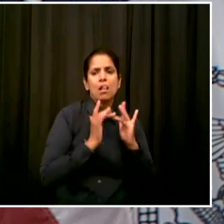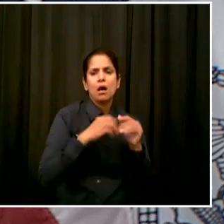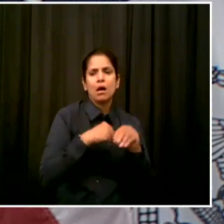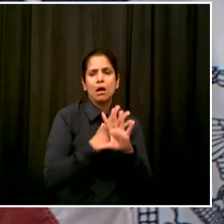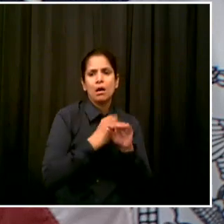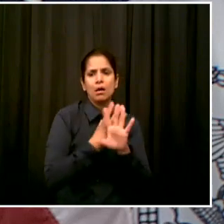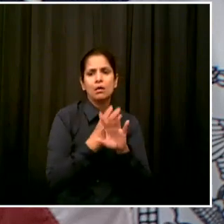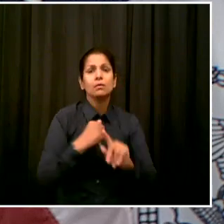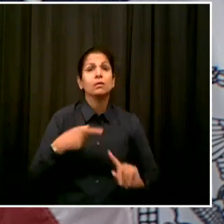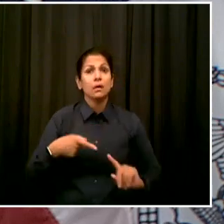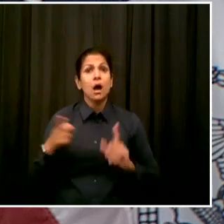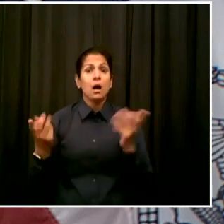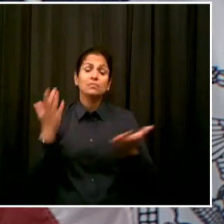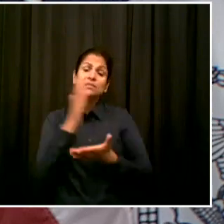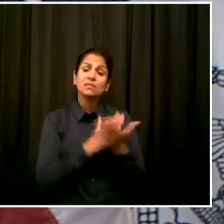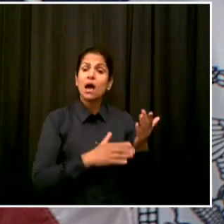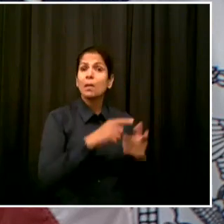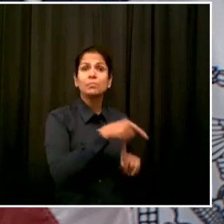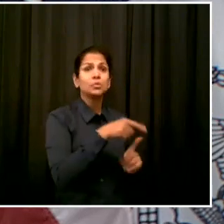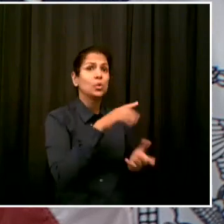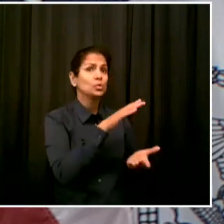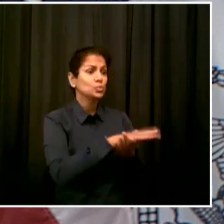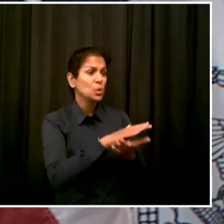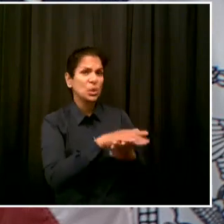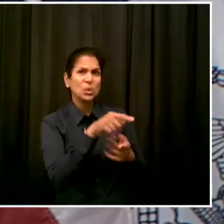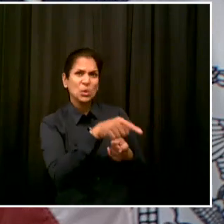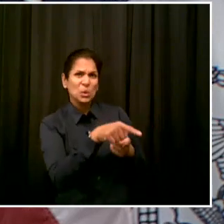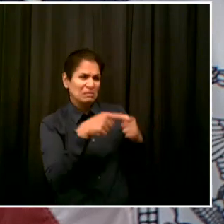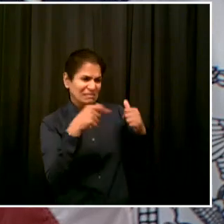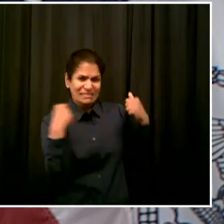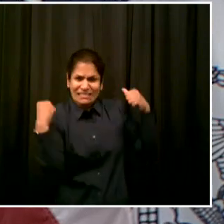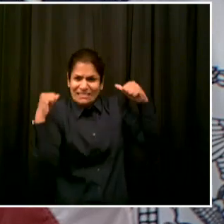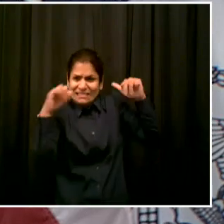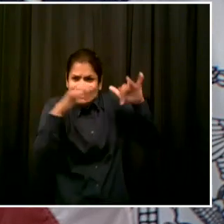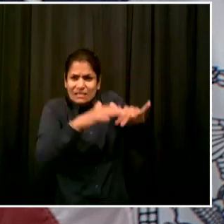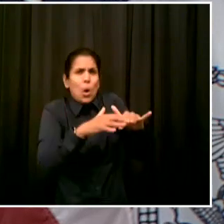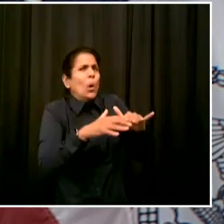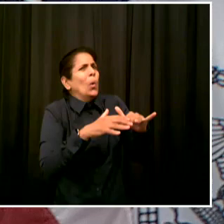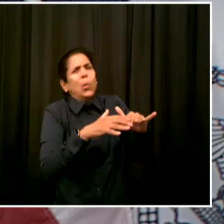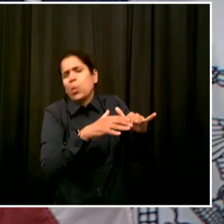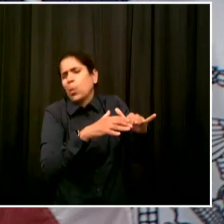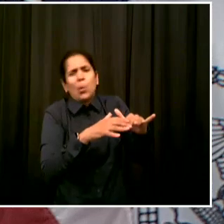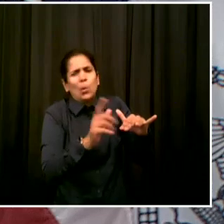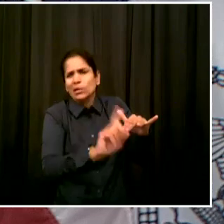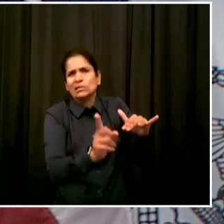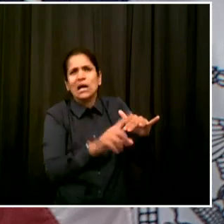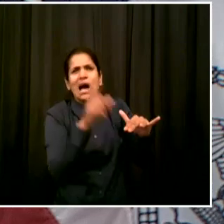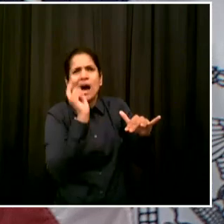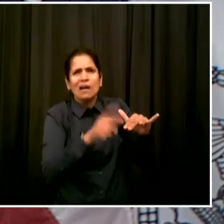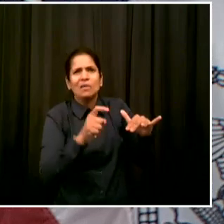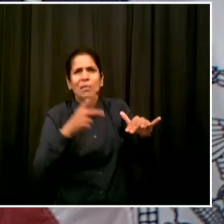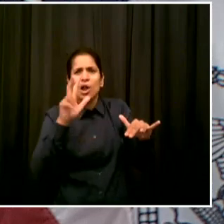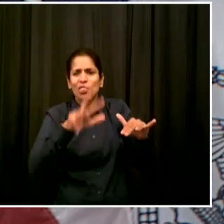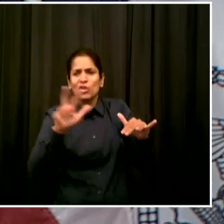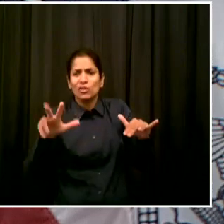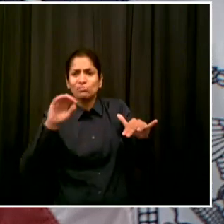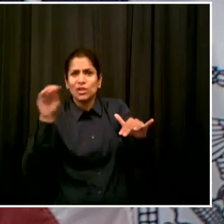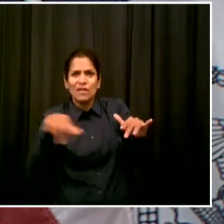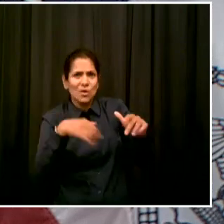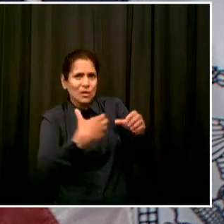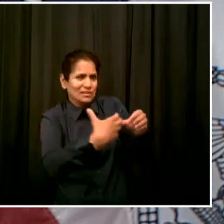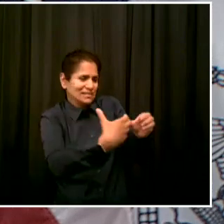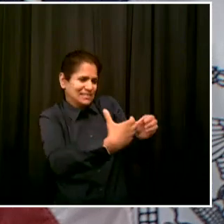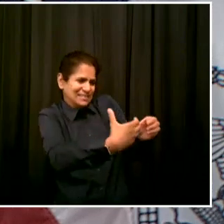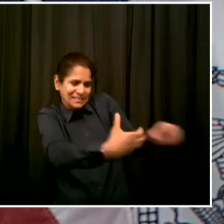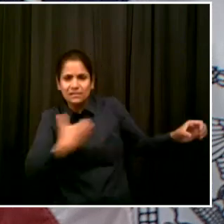normally that they're going to have to do 3 shifts in effect during the week, which means since there's only 5 days in a week,